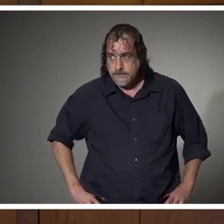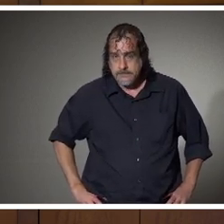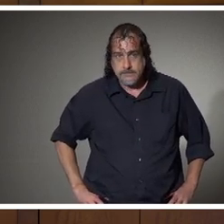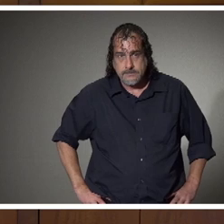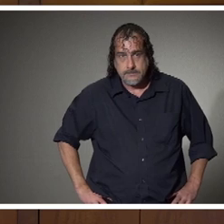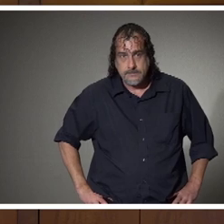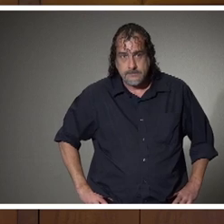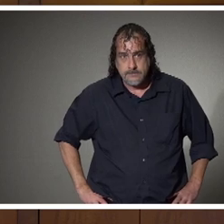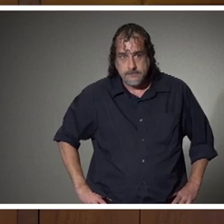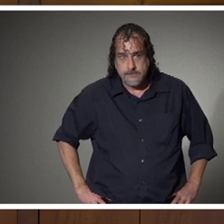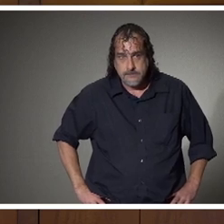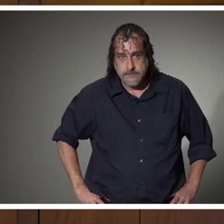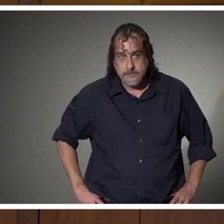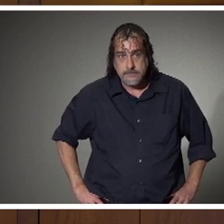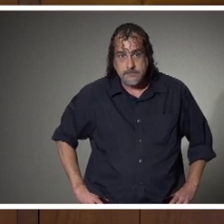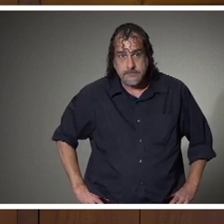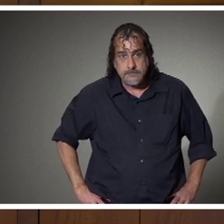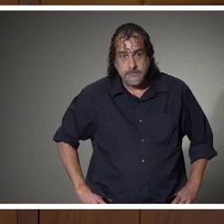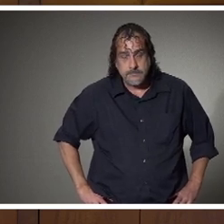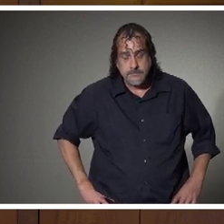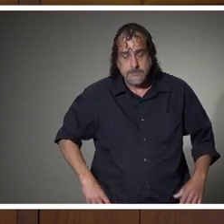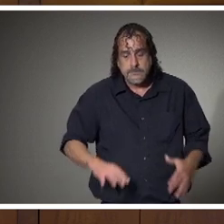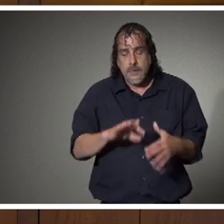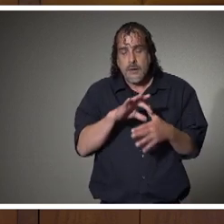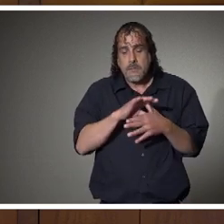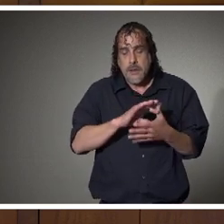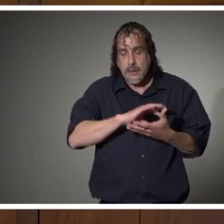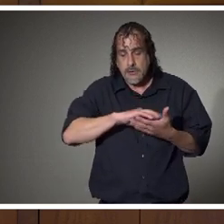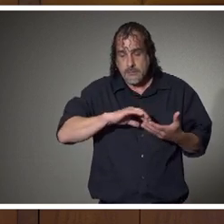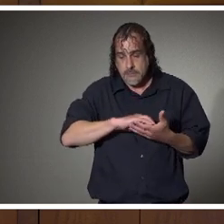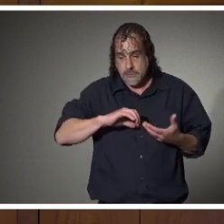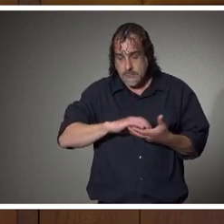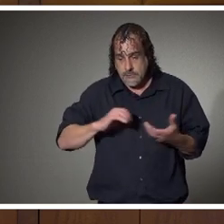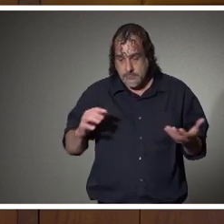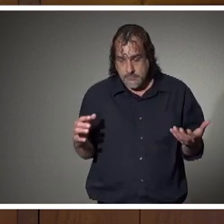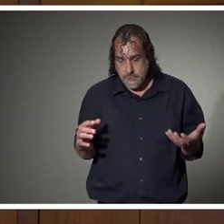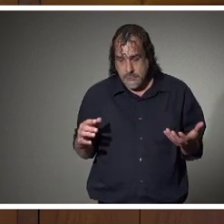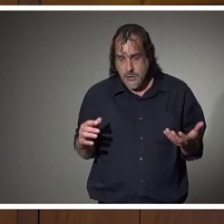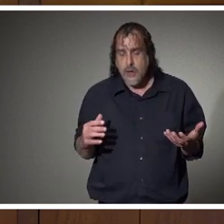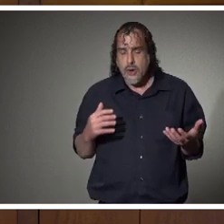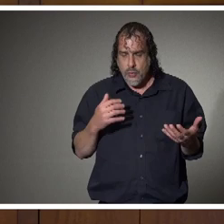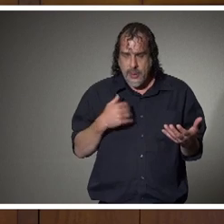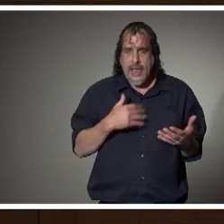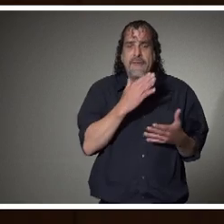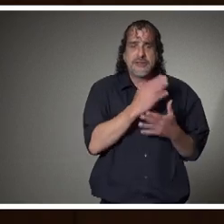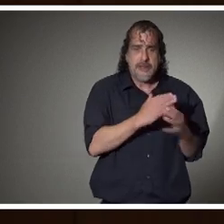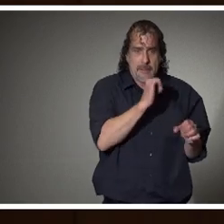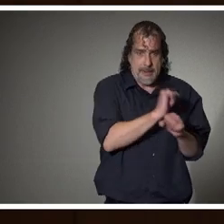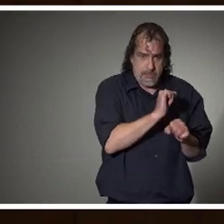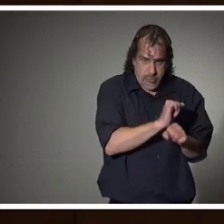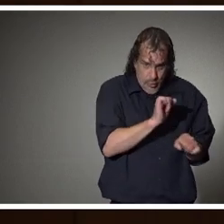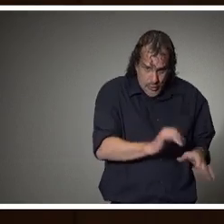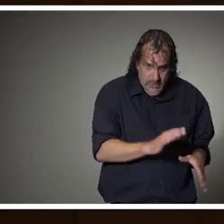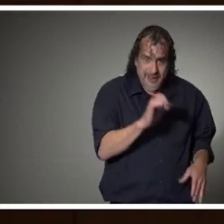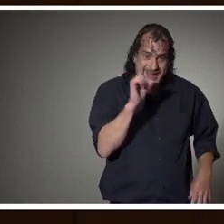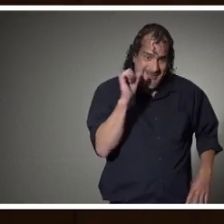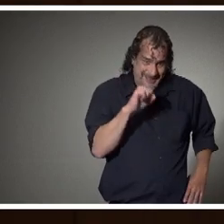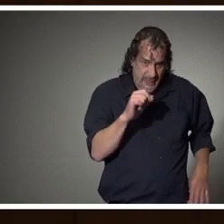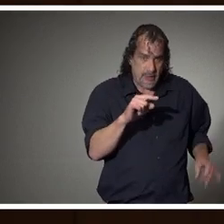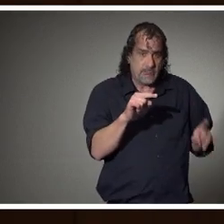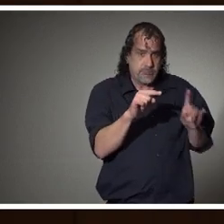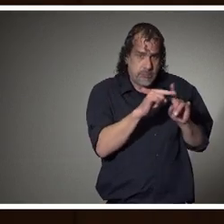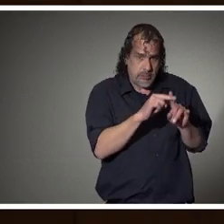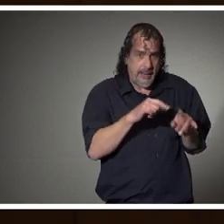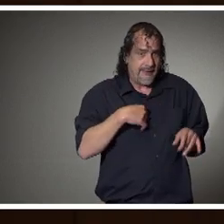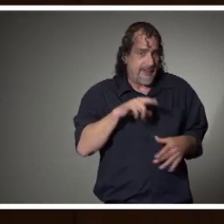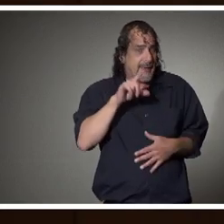I can say that we do have cases among workers who are in chicken